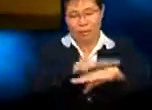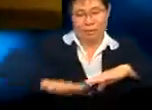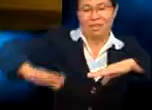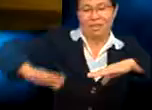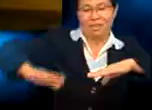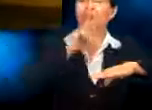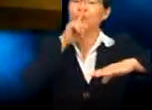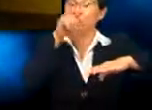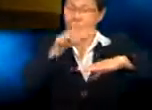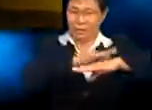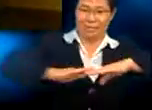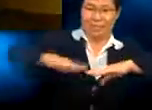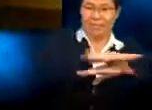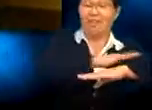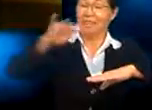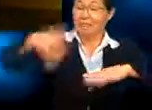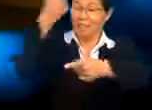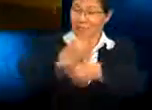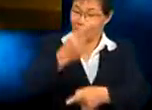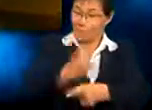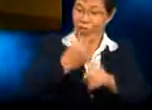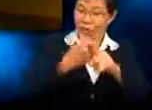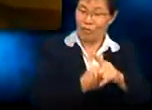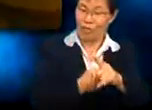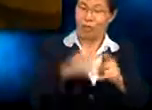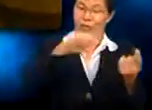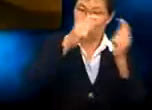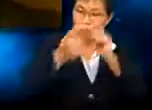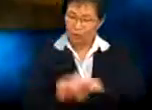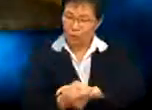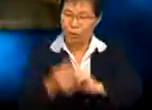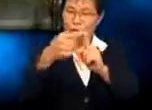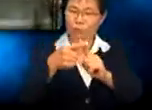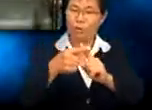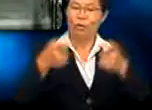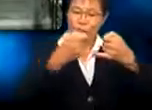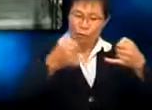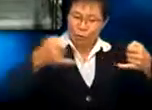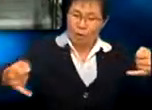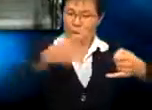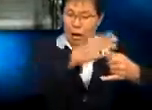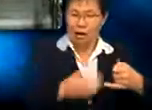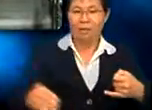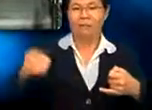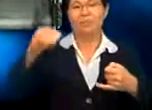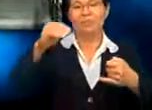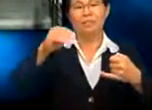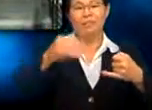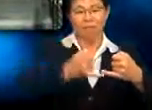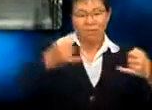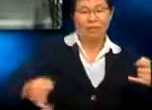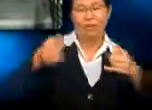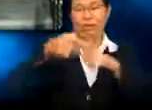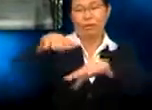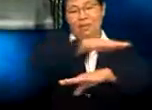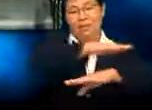of course. Yep, that's right. From the transformer to the cables and whoosh to